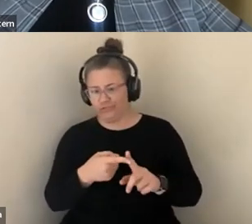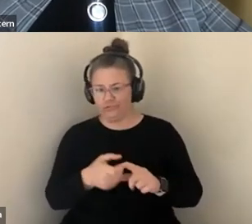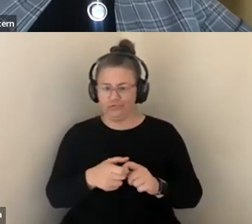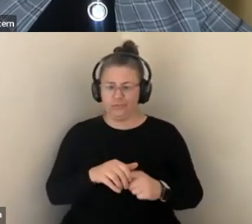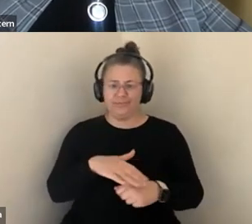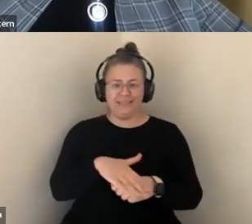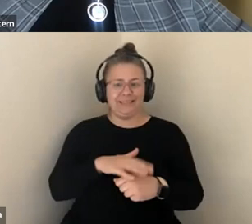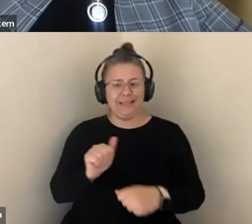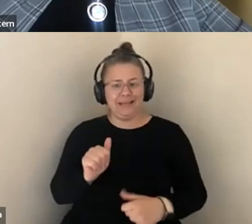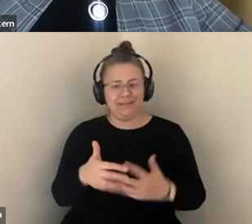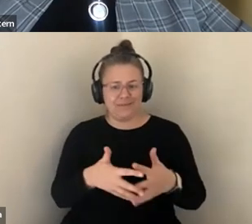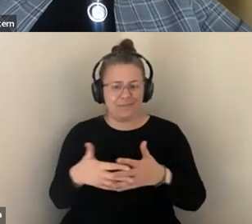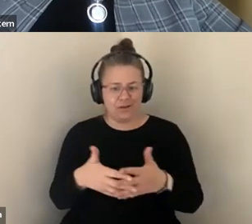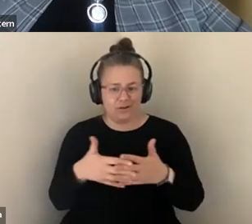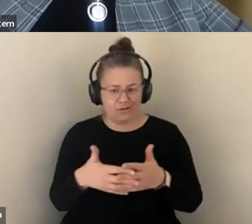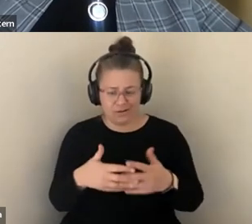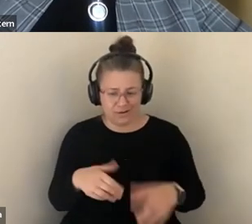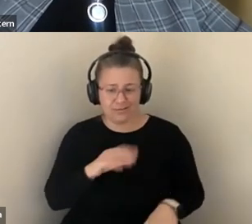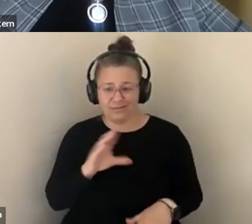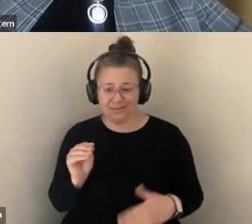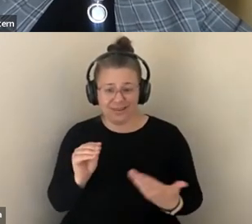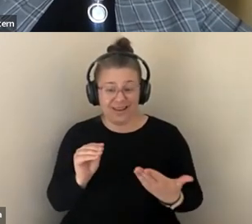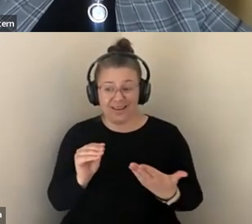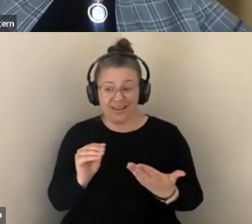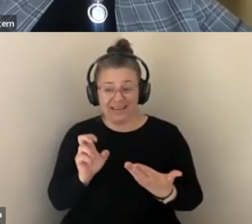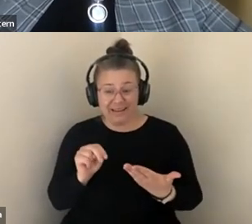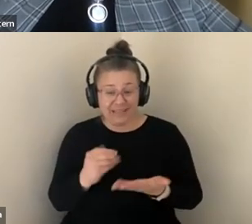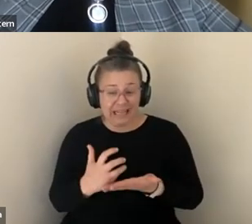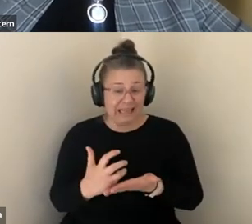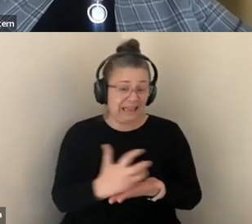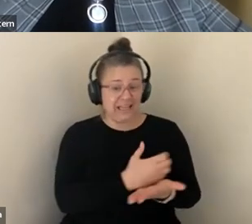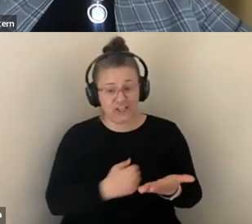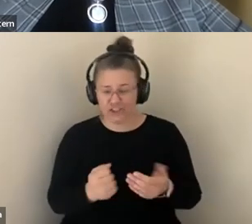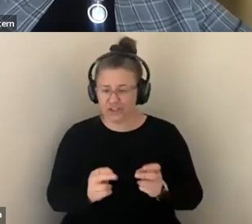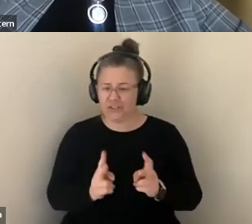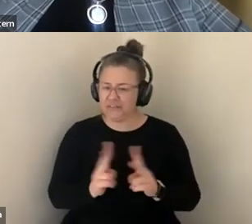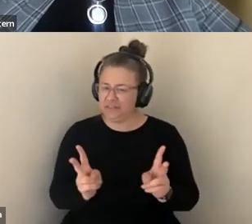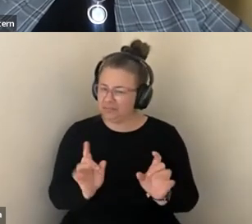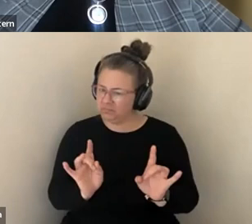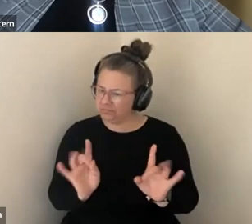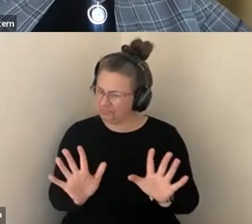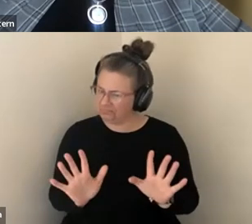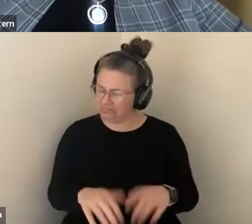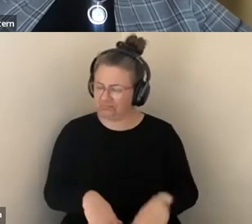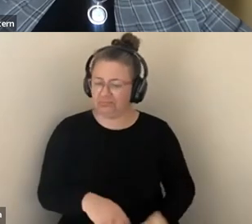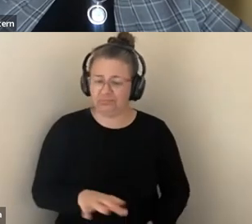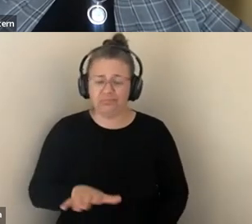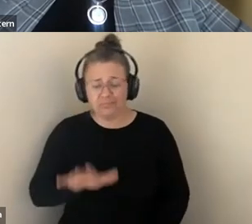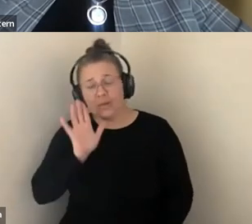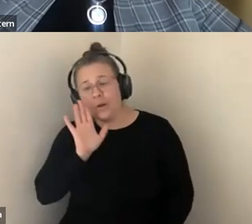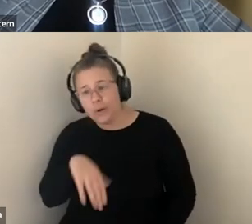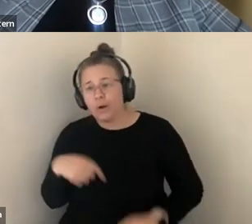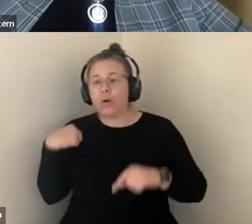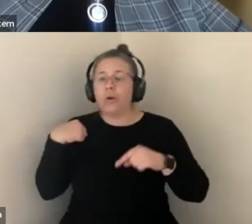And folks have written about this in very poignant ways. And I know that many course corrections have been done, and there's much